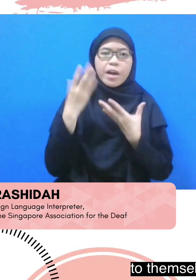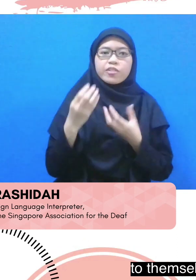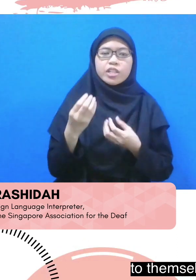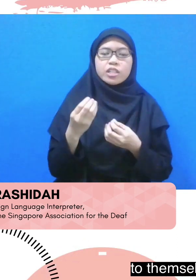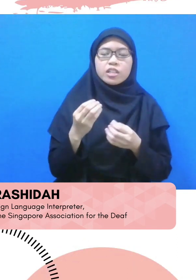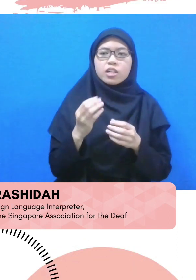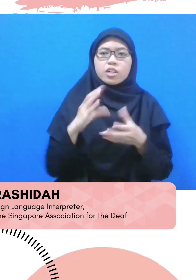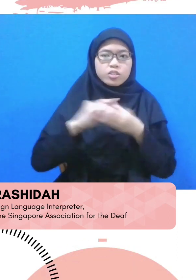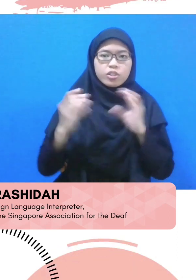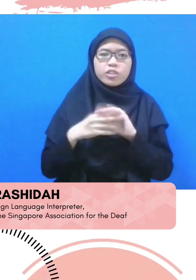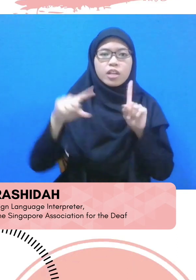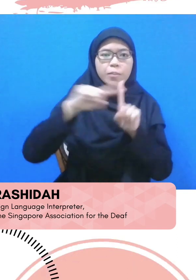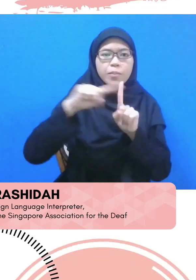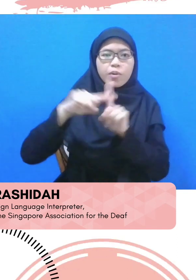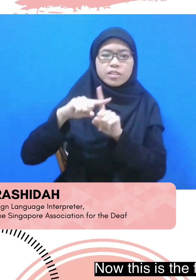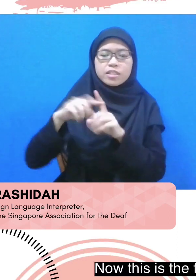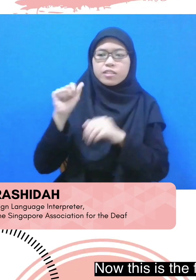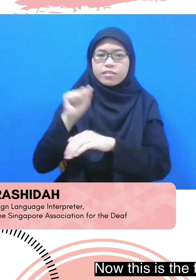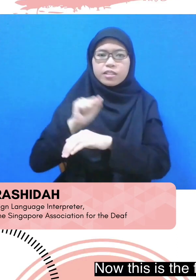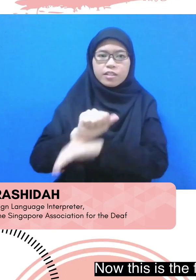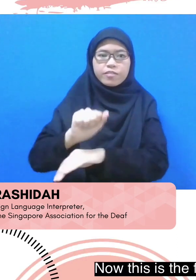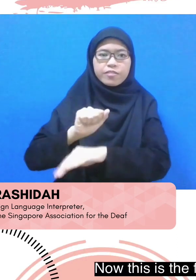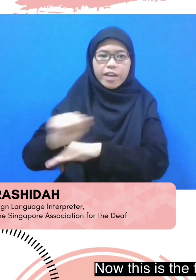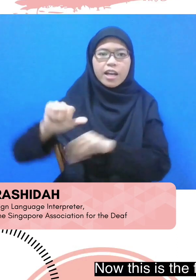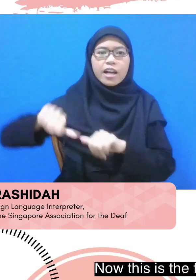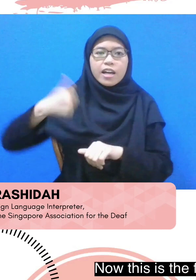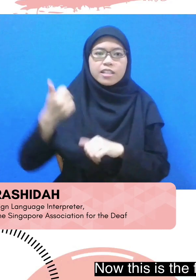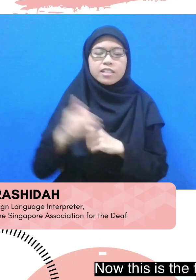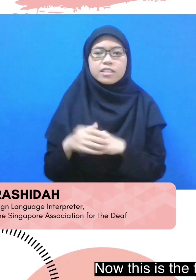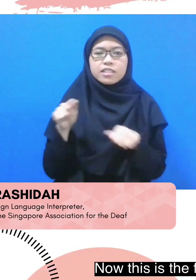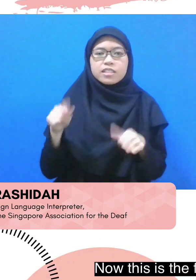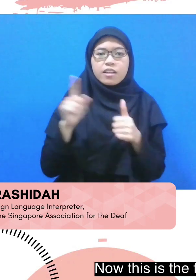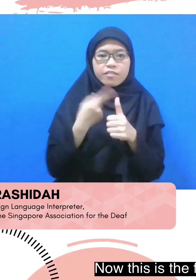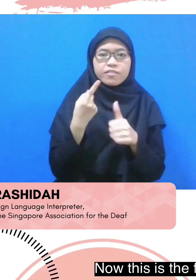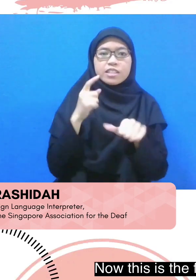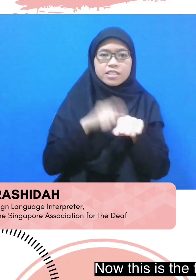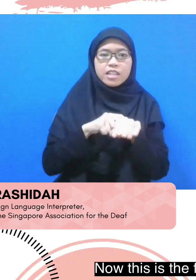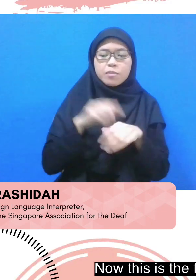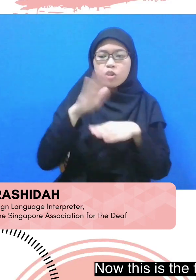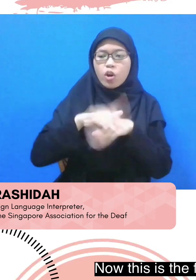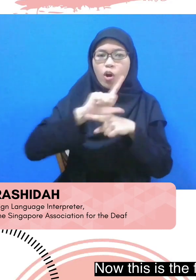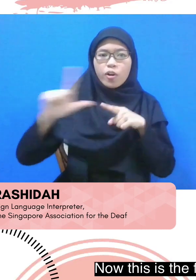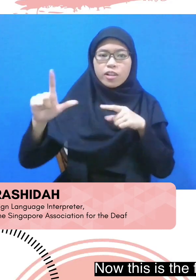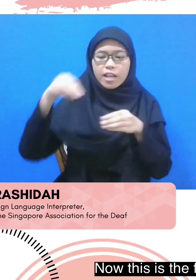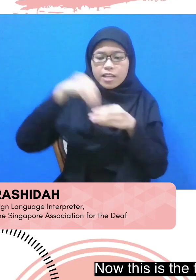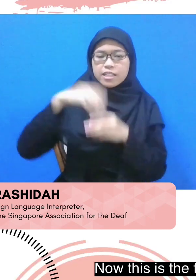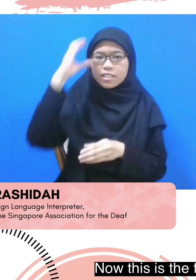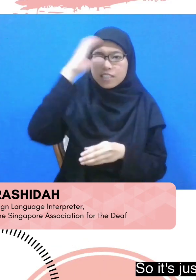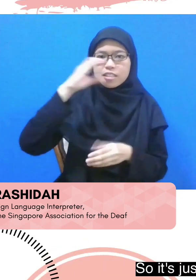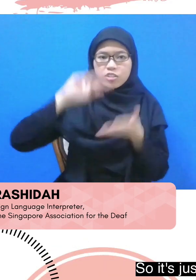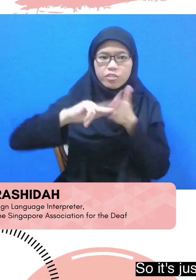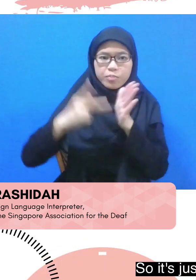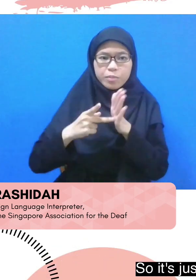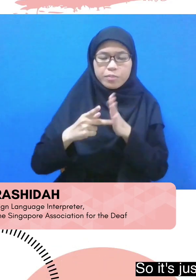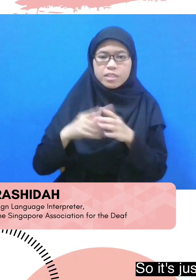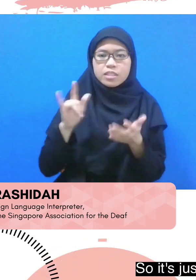positively affect others. Now, this is the first online In Search of Purpose that we've had.